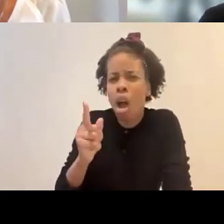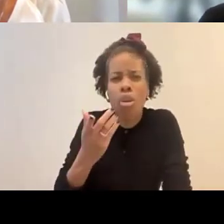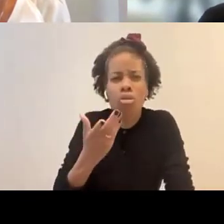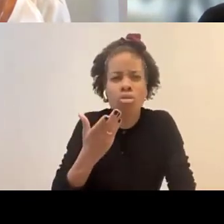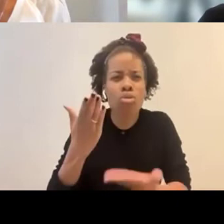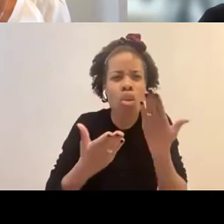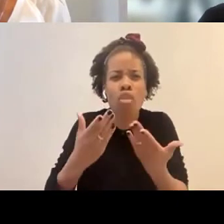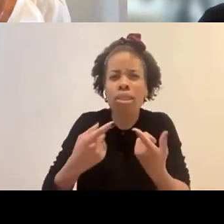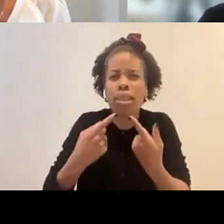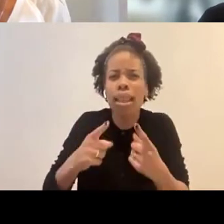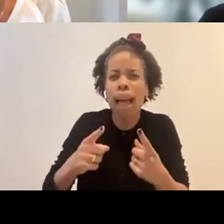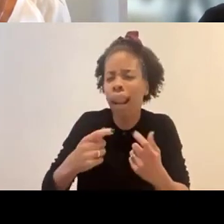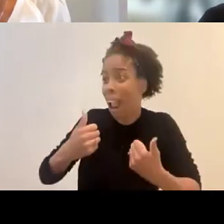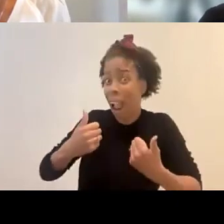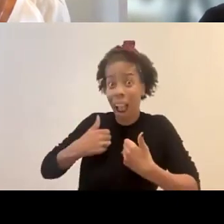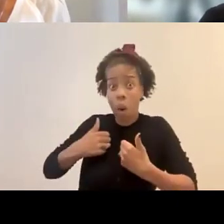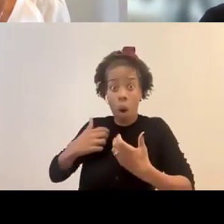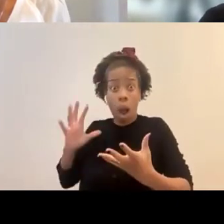our narrative,